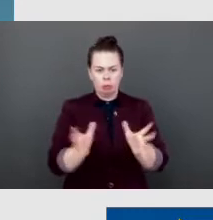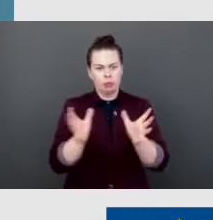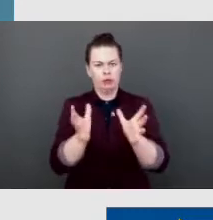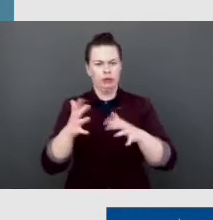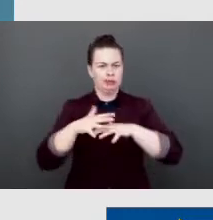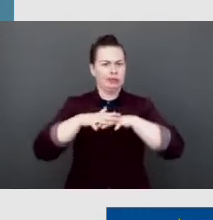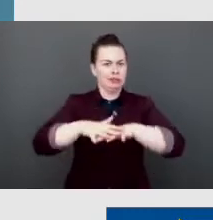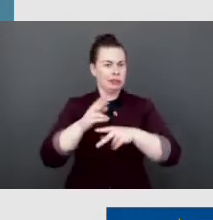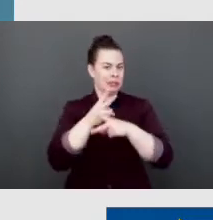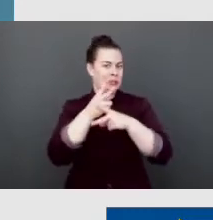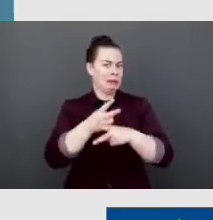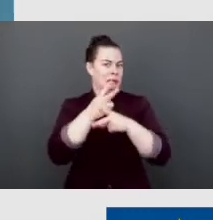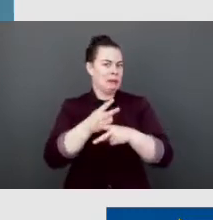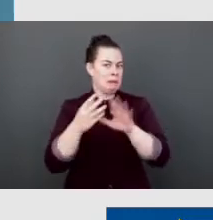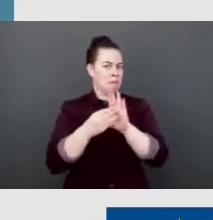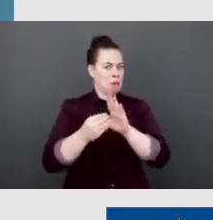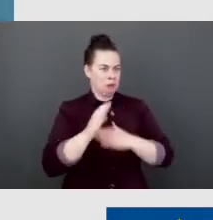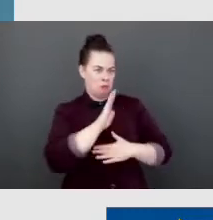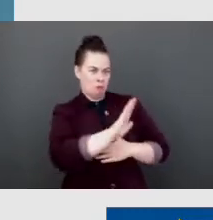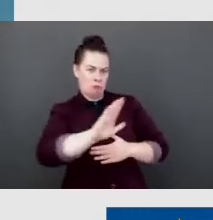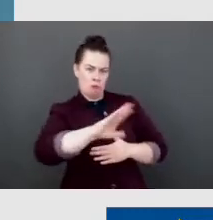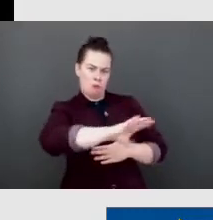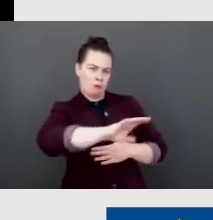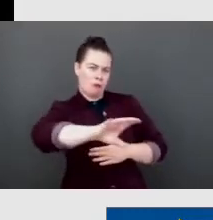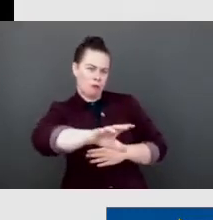push innovative integrated care models in your region?